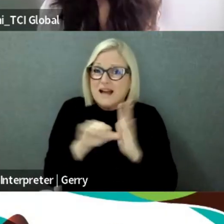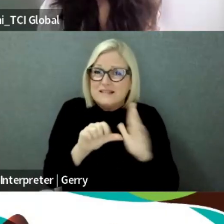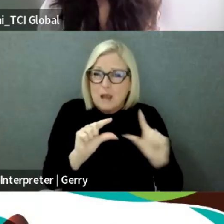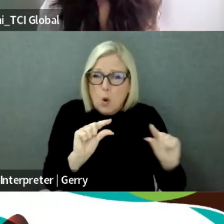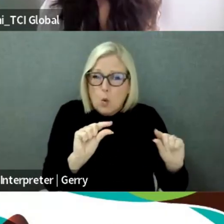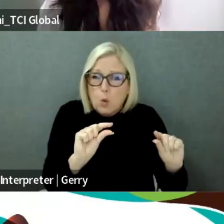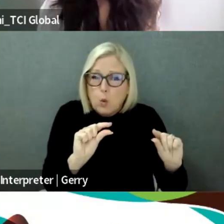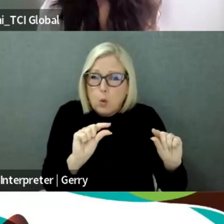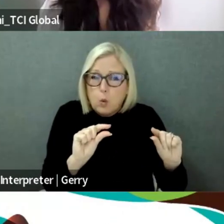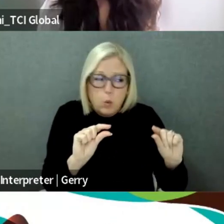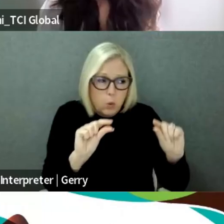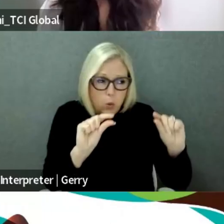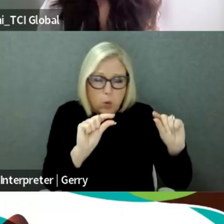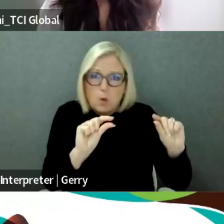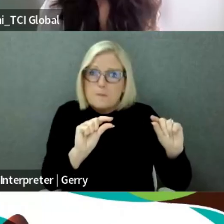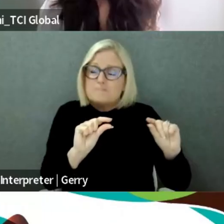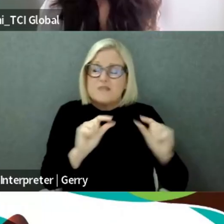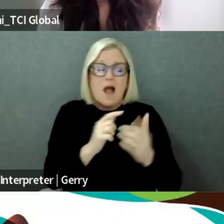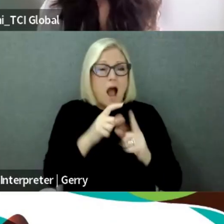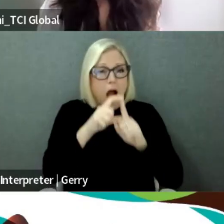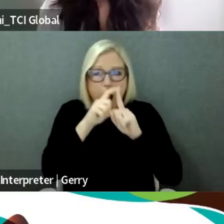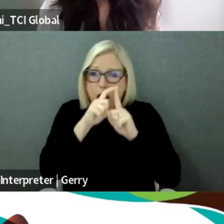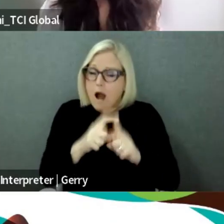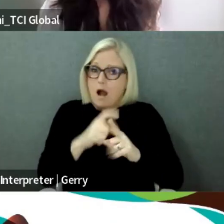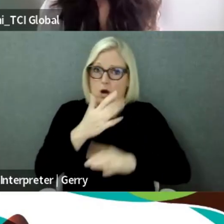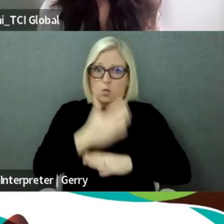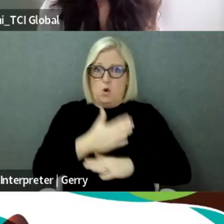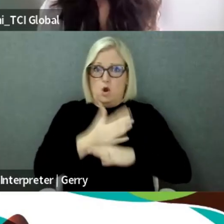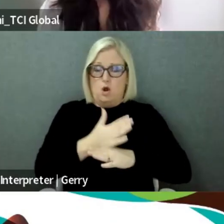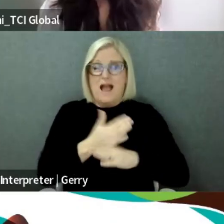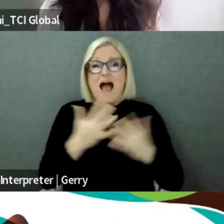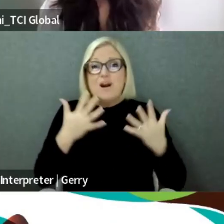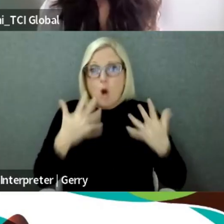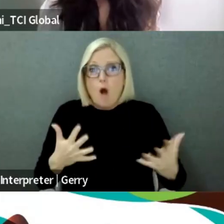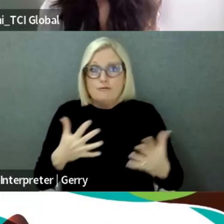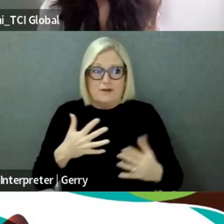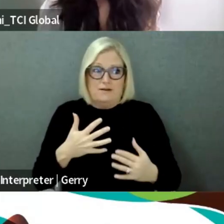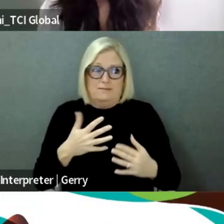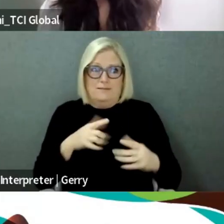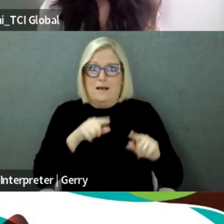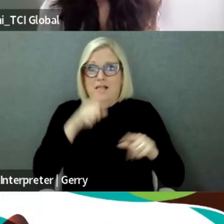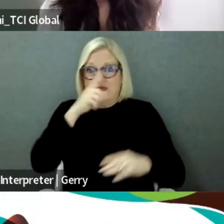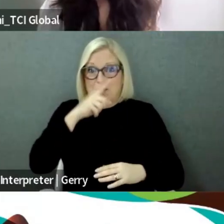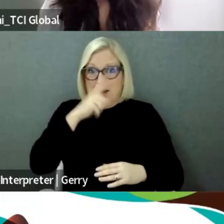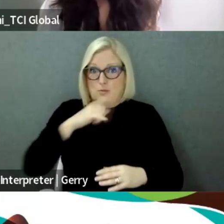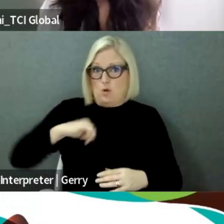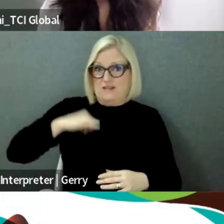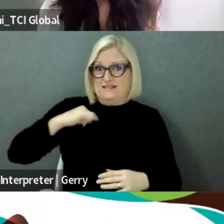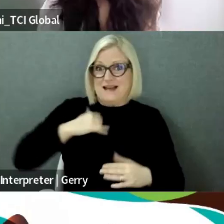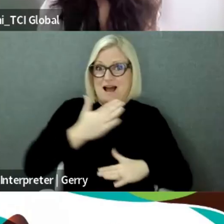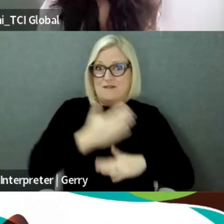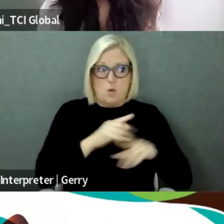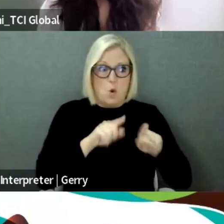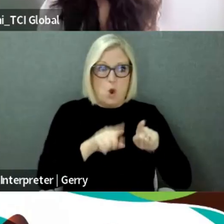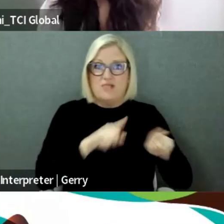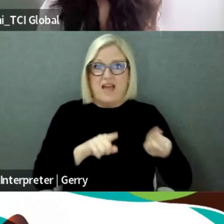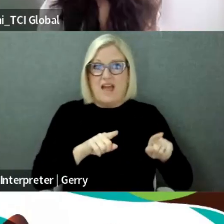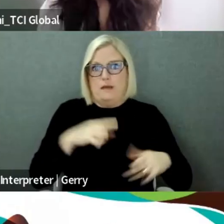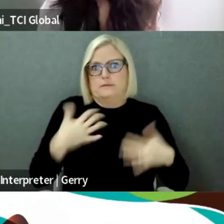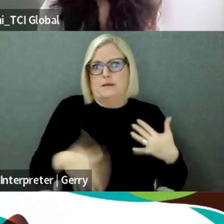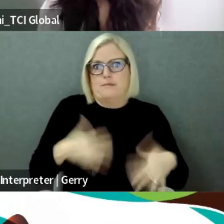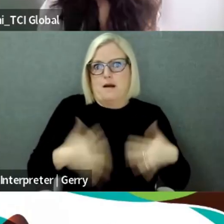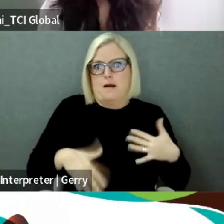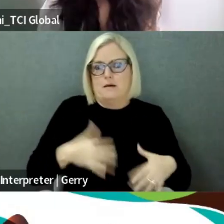under extremely difficult conditions, and frequently at their own expense, and often without the recognition as equal